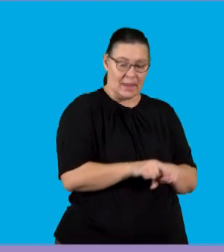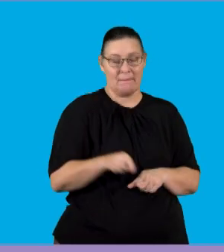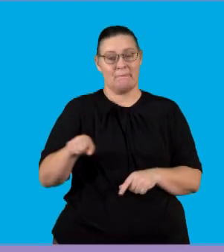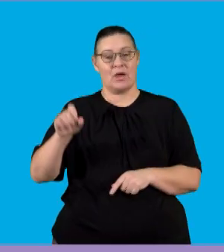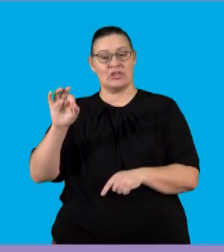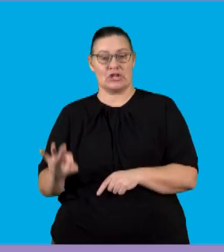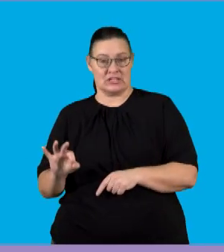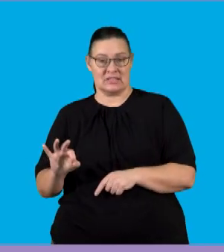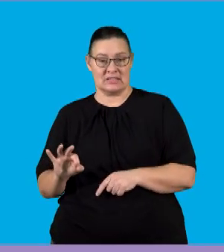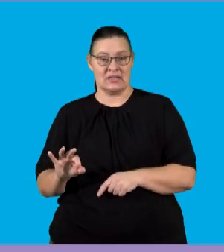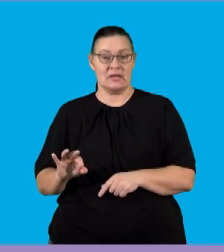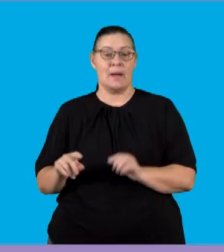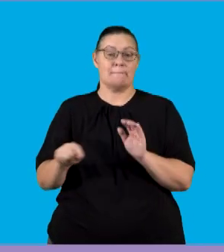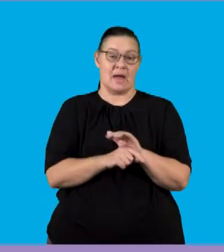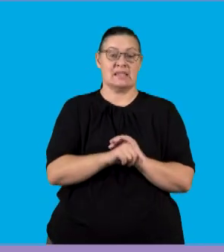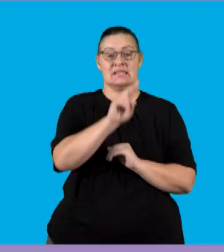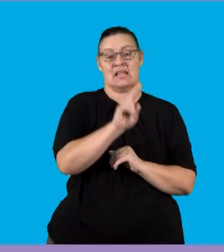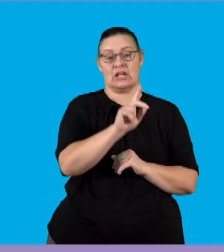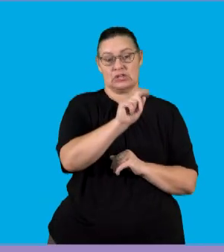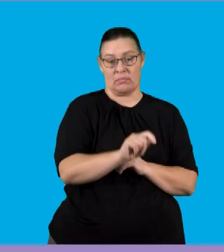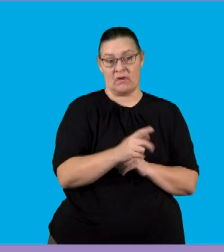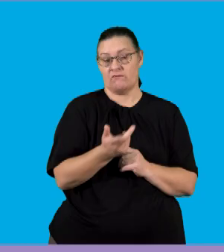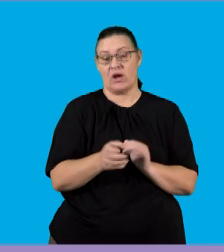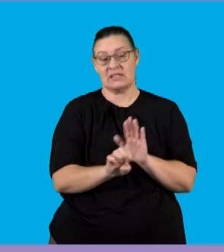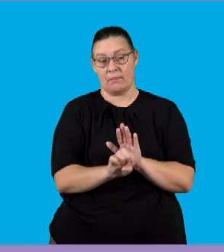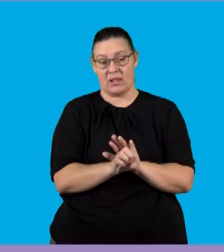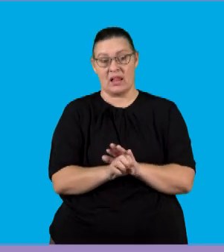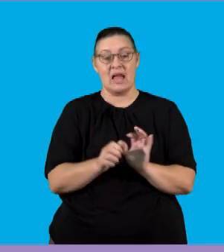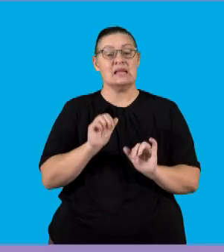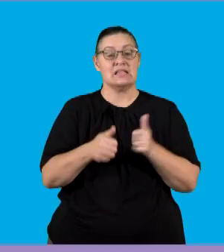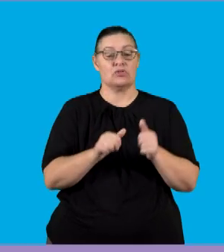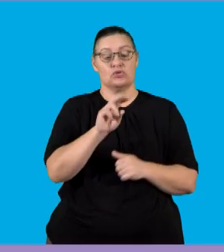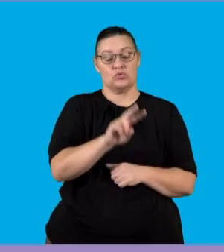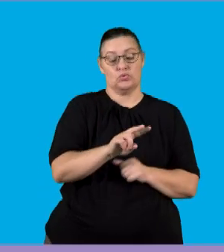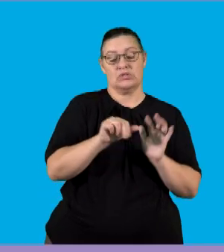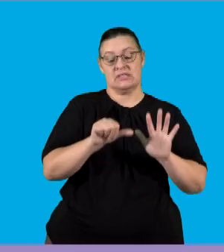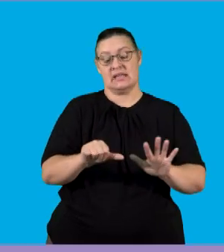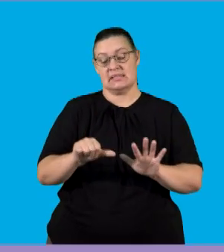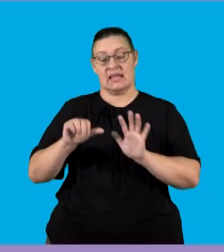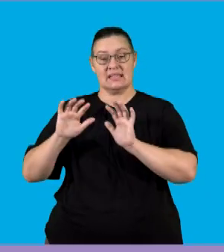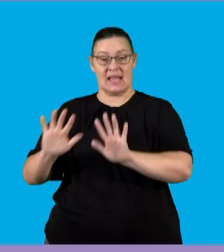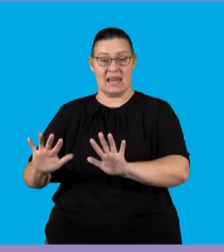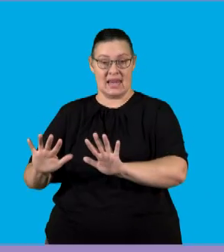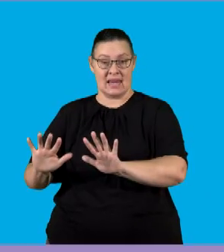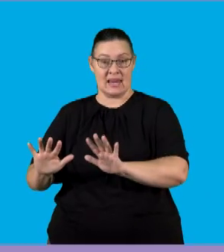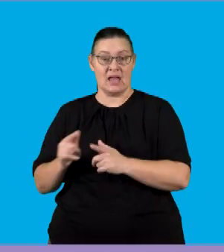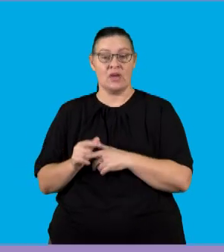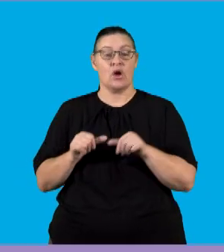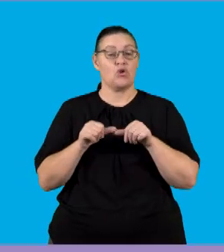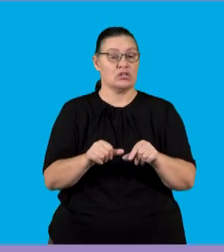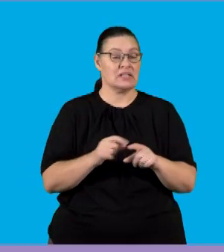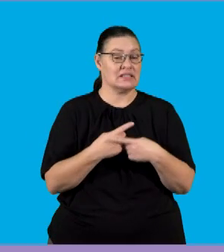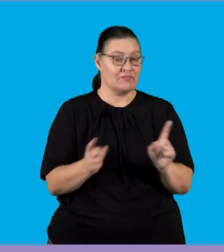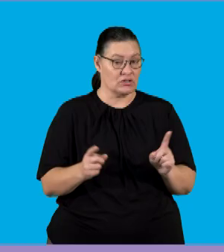third term minus the second term. So for example, there in the sequence 2, 6, and 10, the